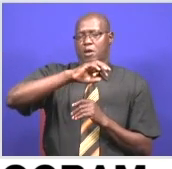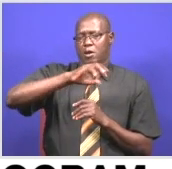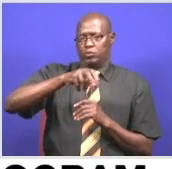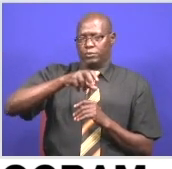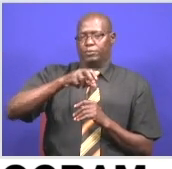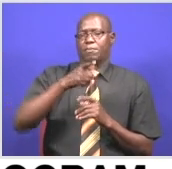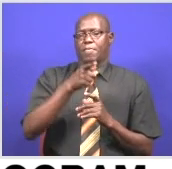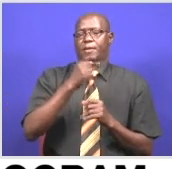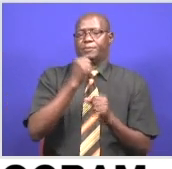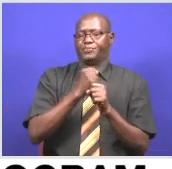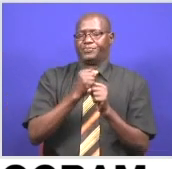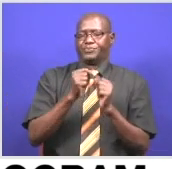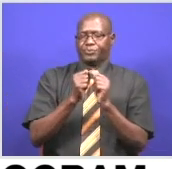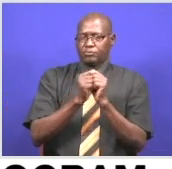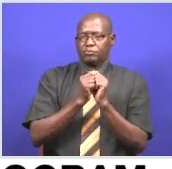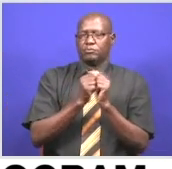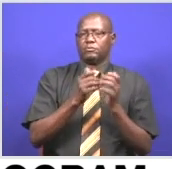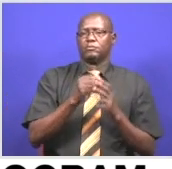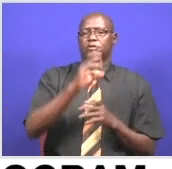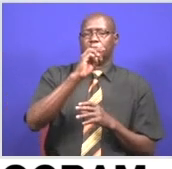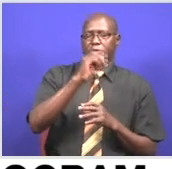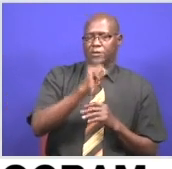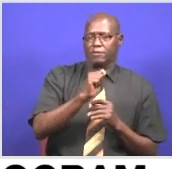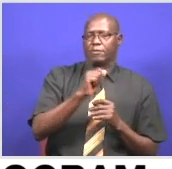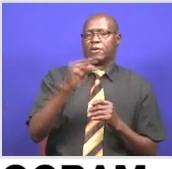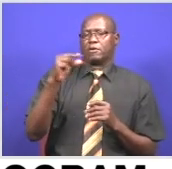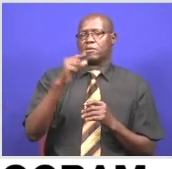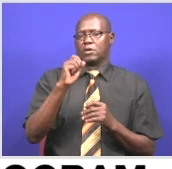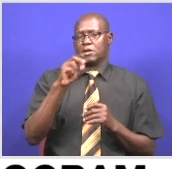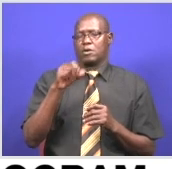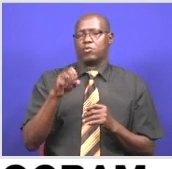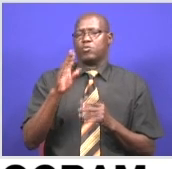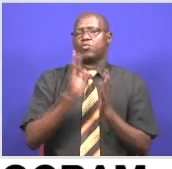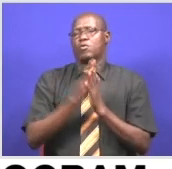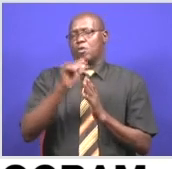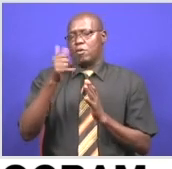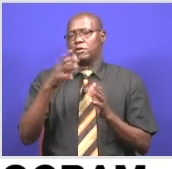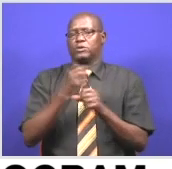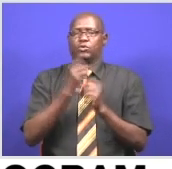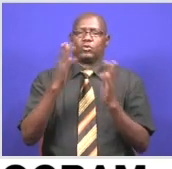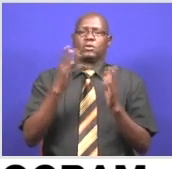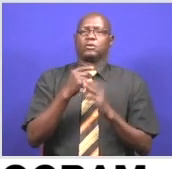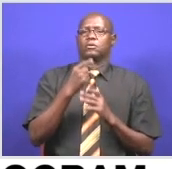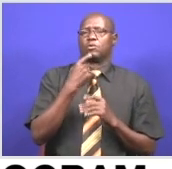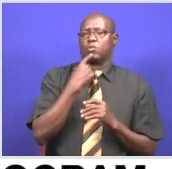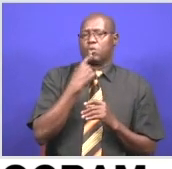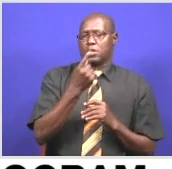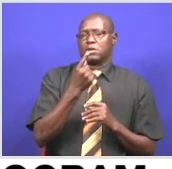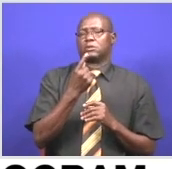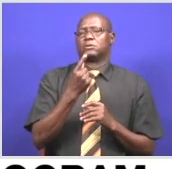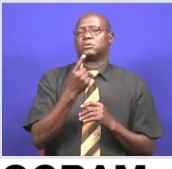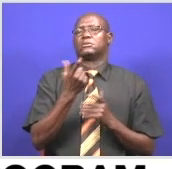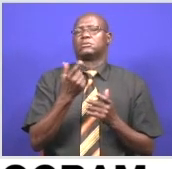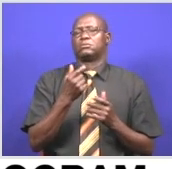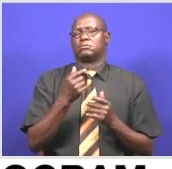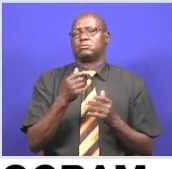in partnership with the area MCA Dan Gitao and other stakeholders, attracted about 100 small-scale